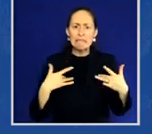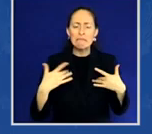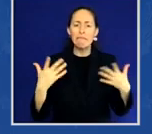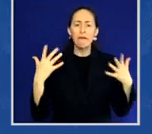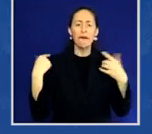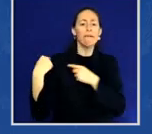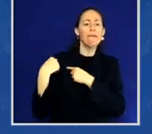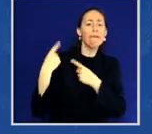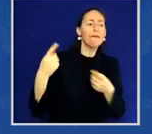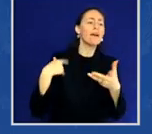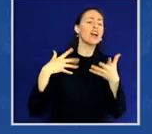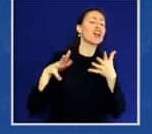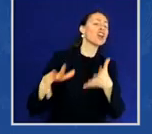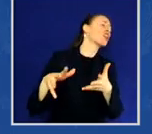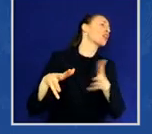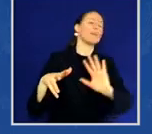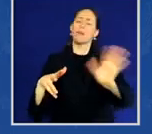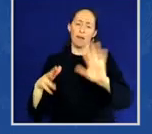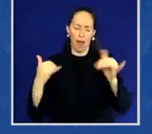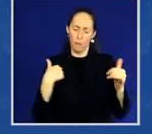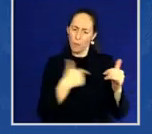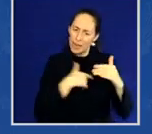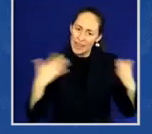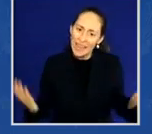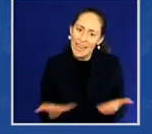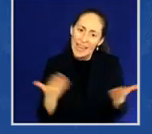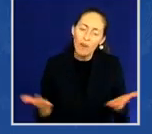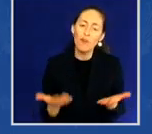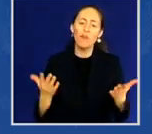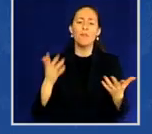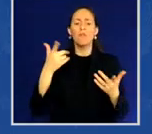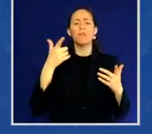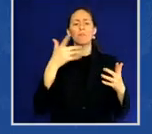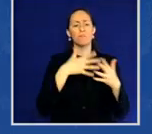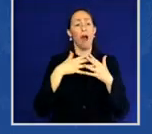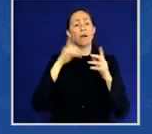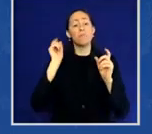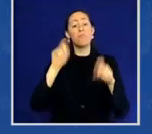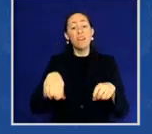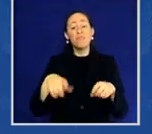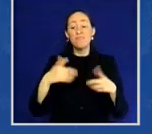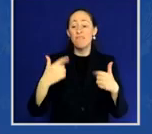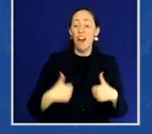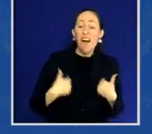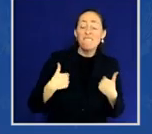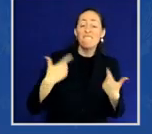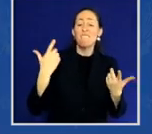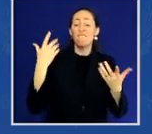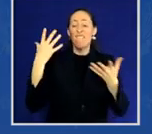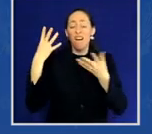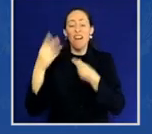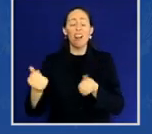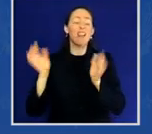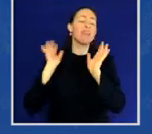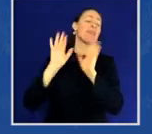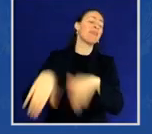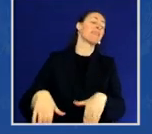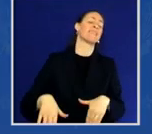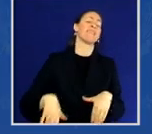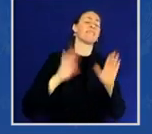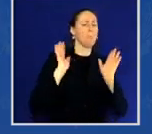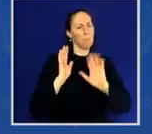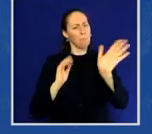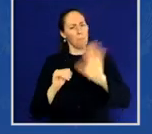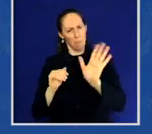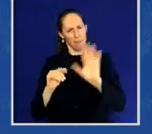means families don't have to sacrifice the cost of living or quality of access to opportunity that sometimes only occurs if they live in